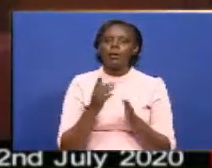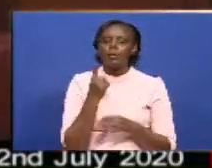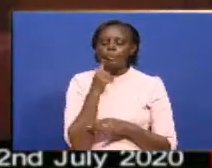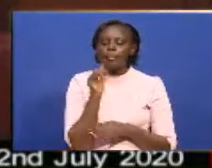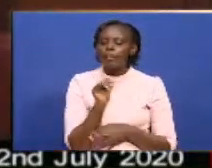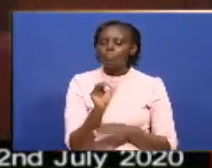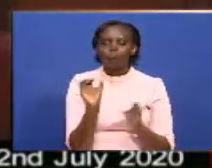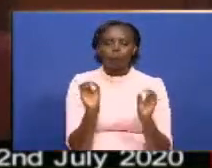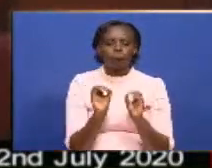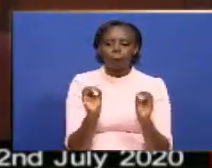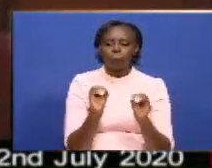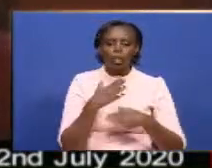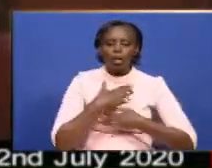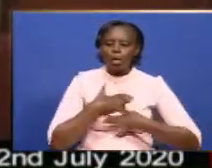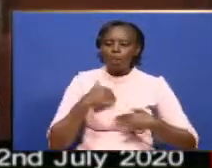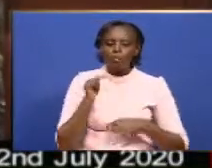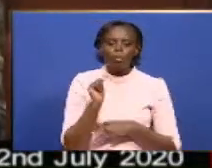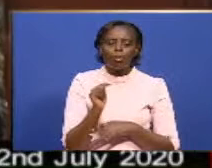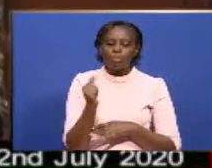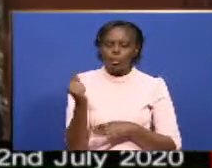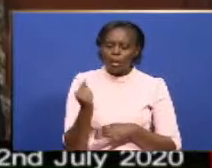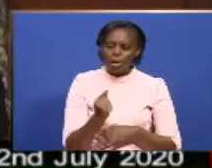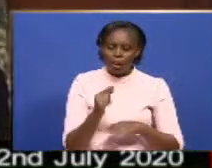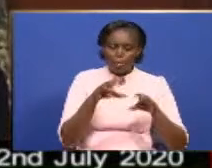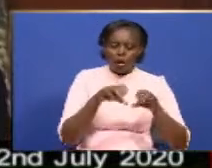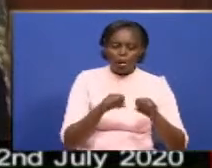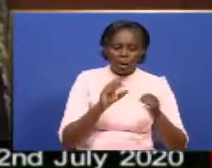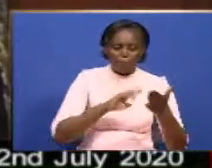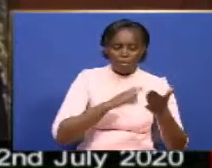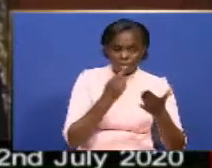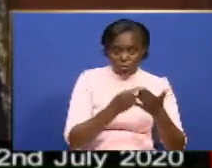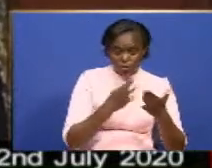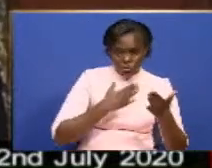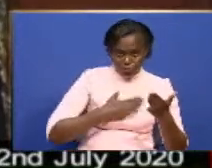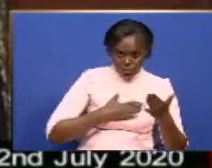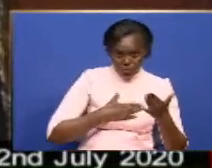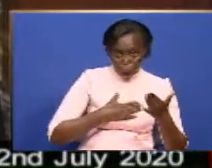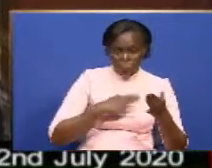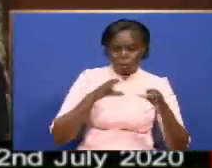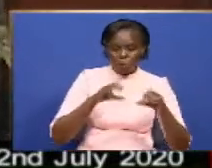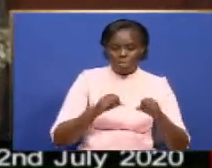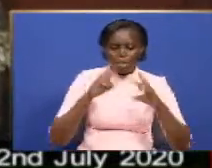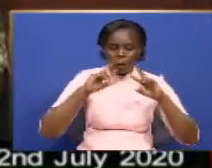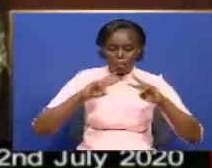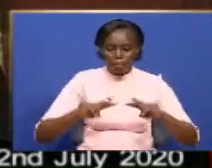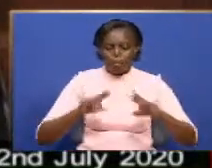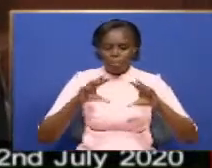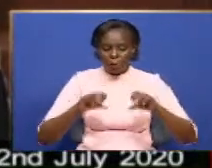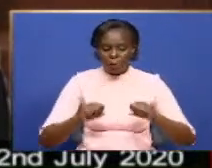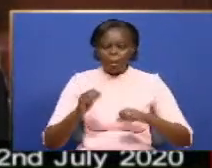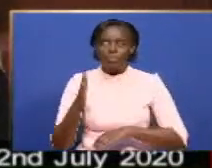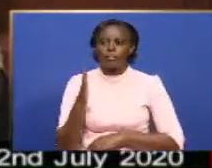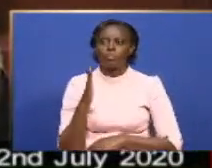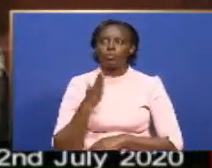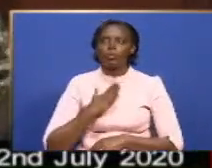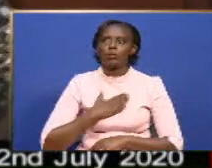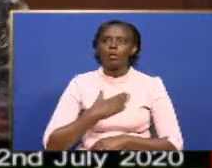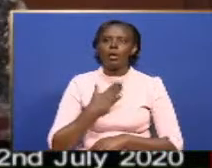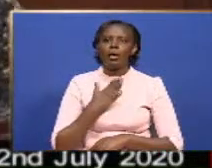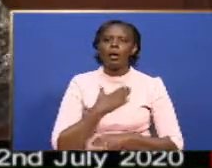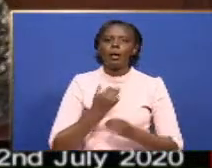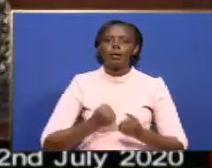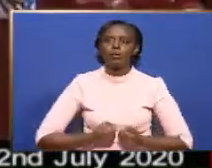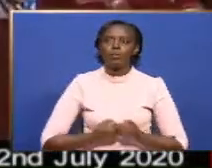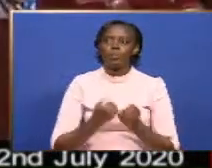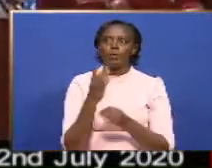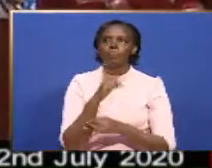that these refugees have come to grab our resources or to take our peace or to take our security. I support the